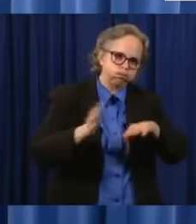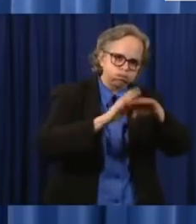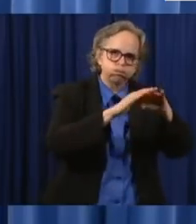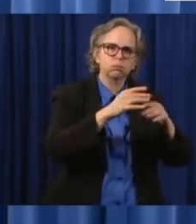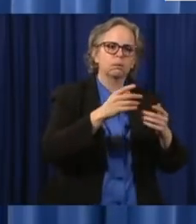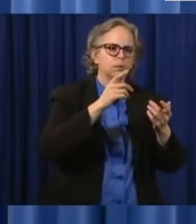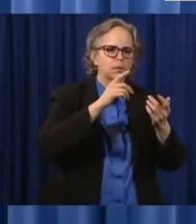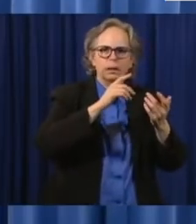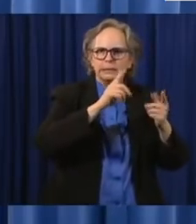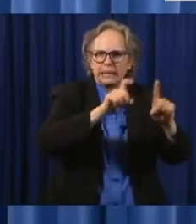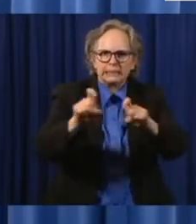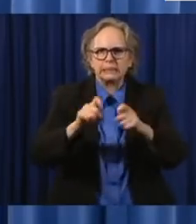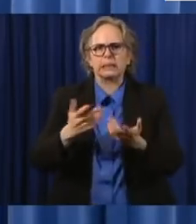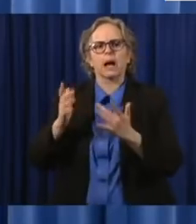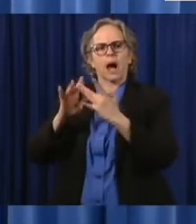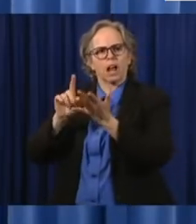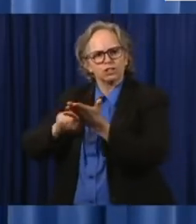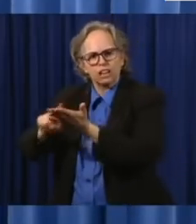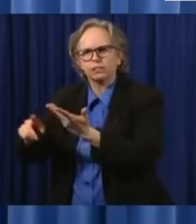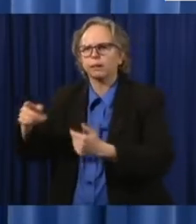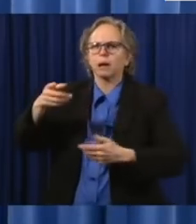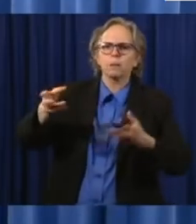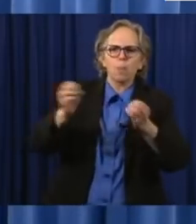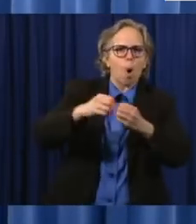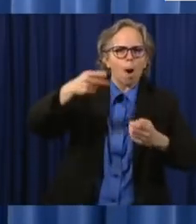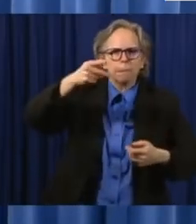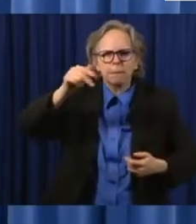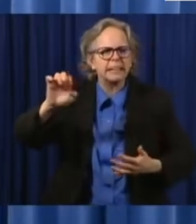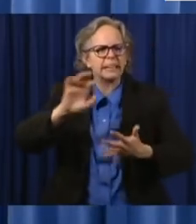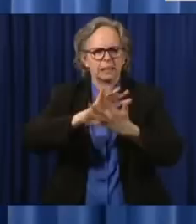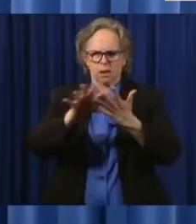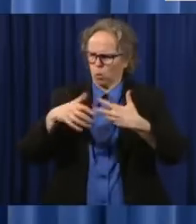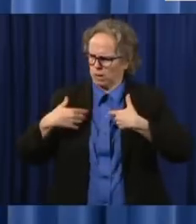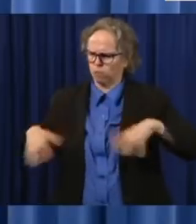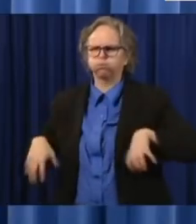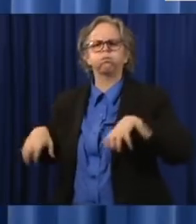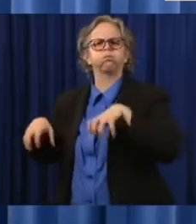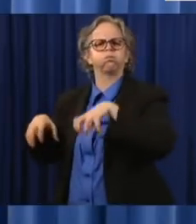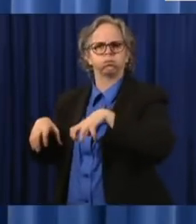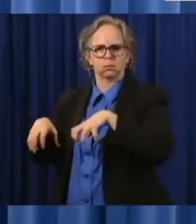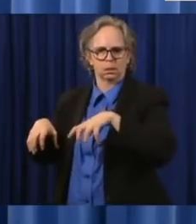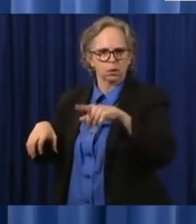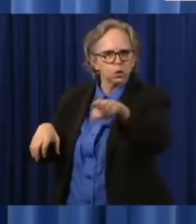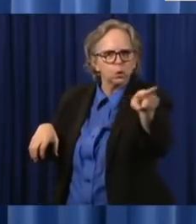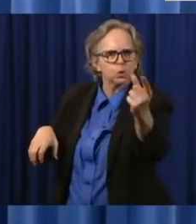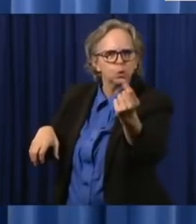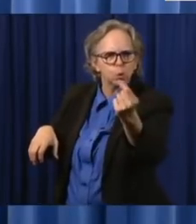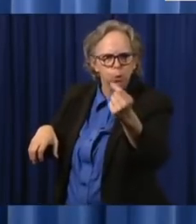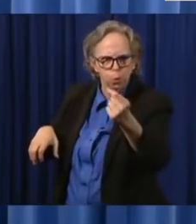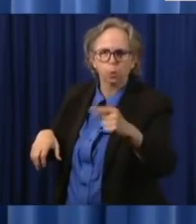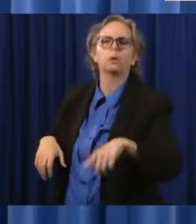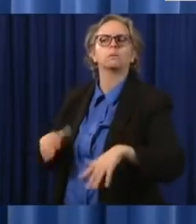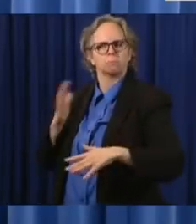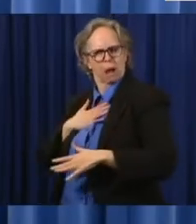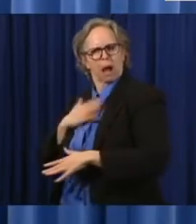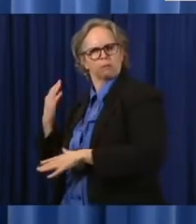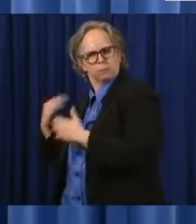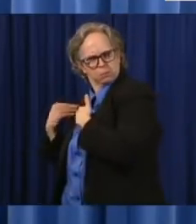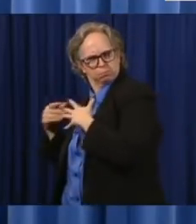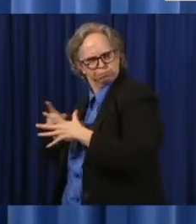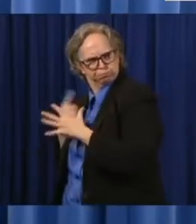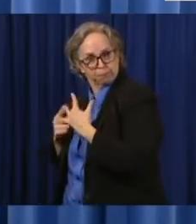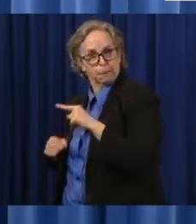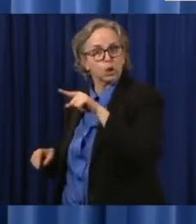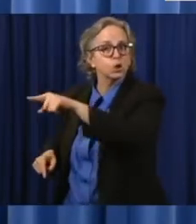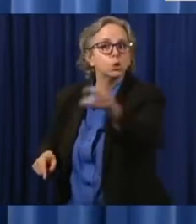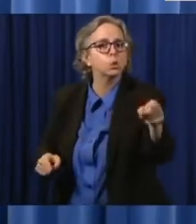the PPE is out to everybody. Those are things that we have the responsibility for, but Ohioans ultimately are